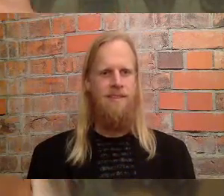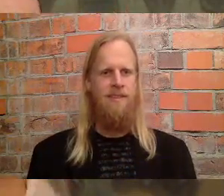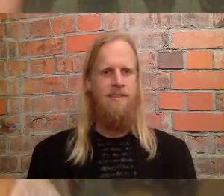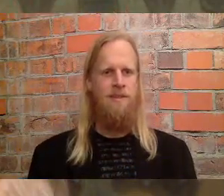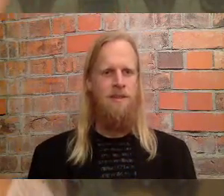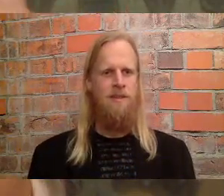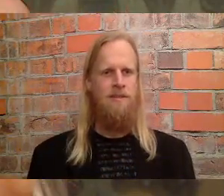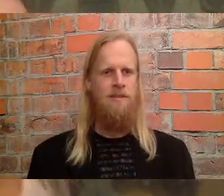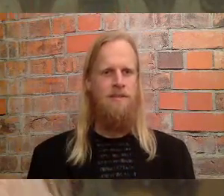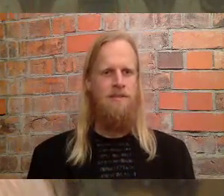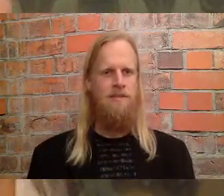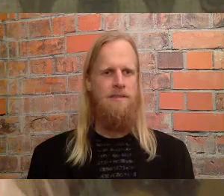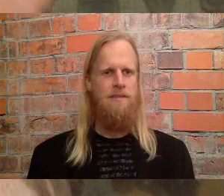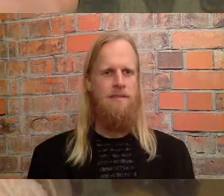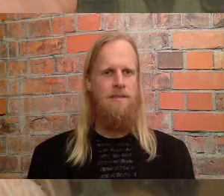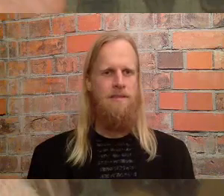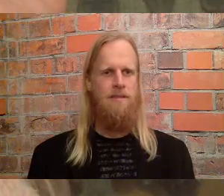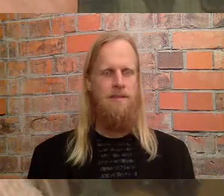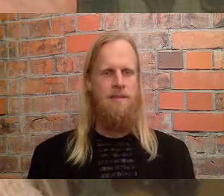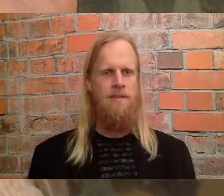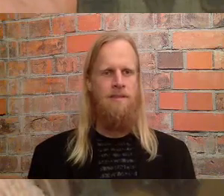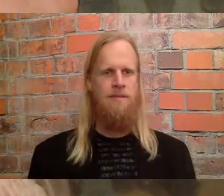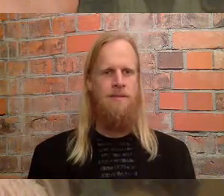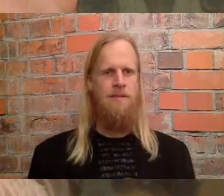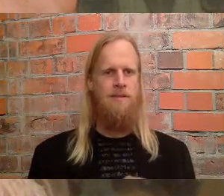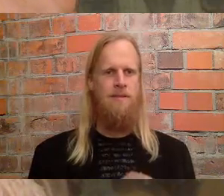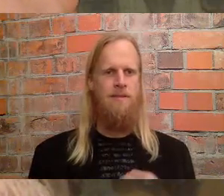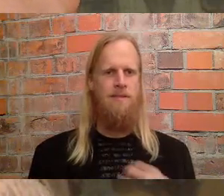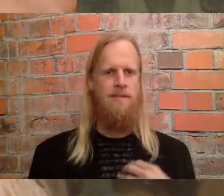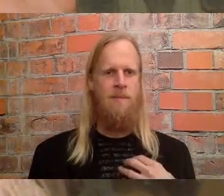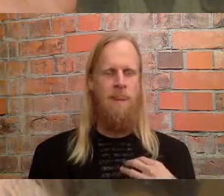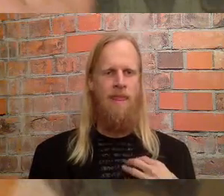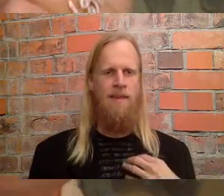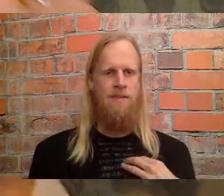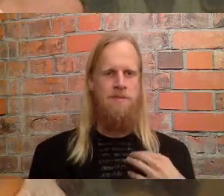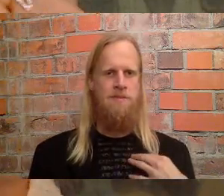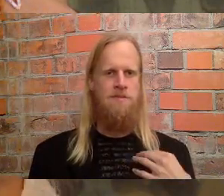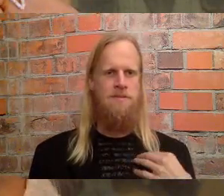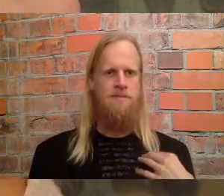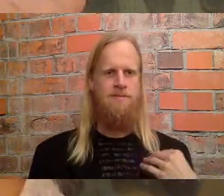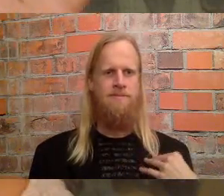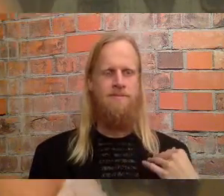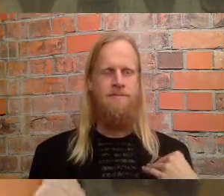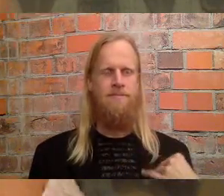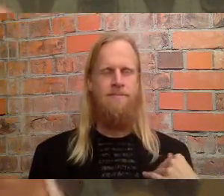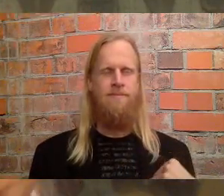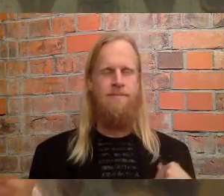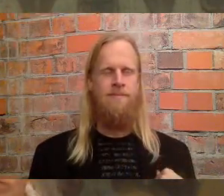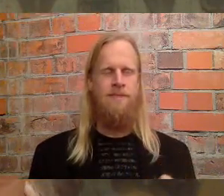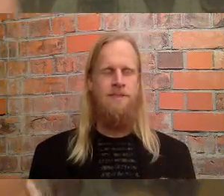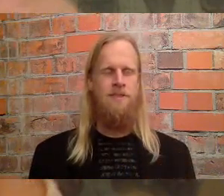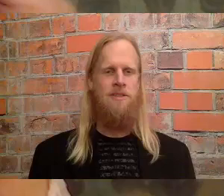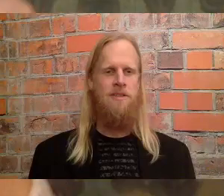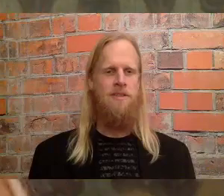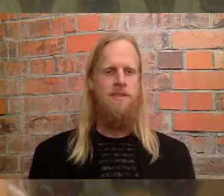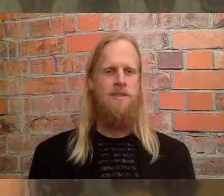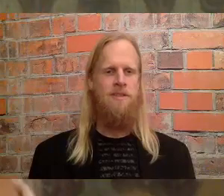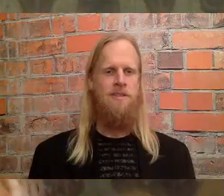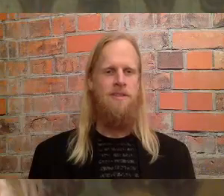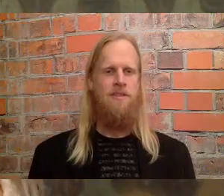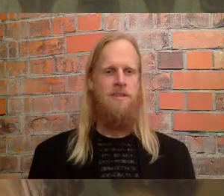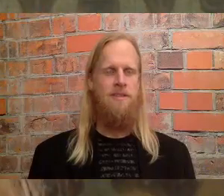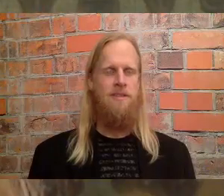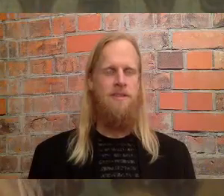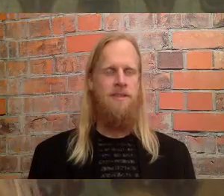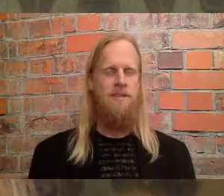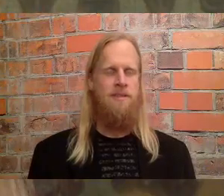And that is a deep sense of satisfaction, knowing that I tried and I came back